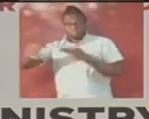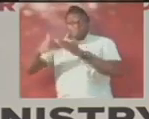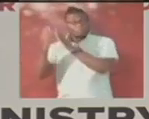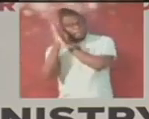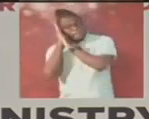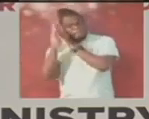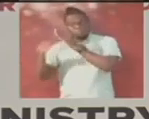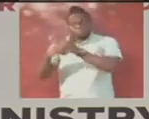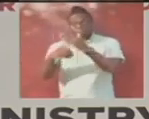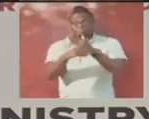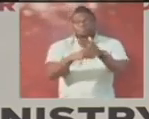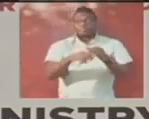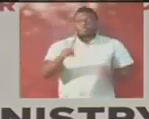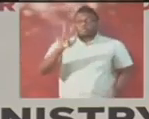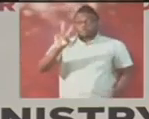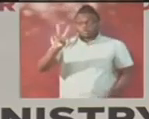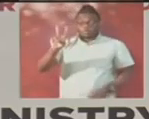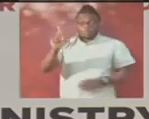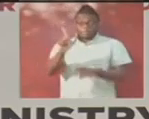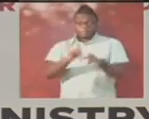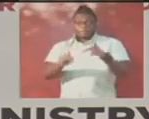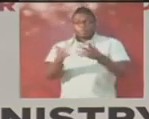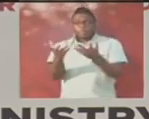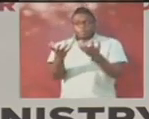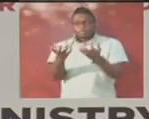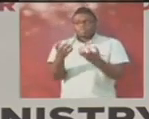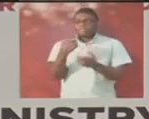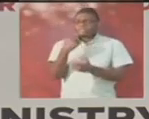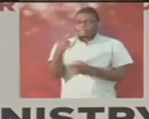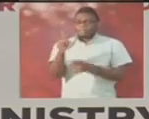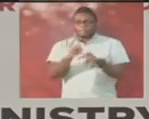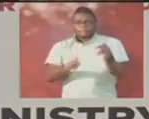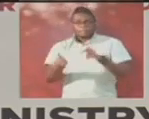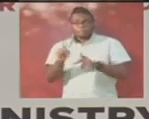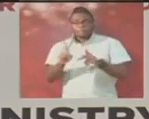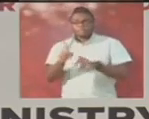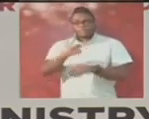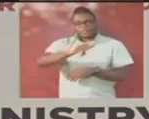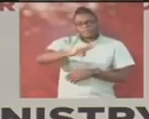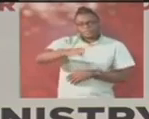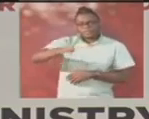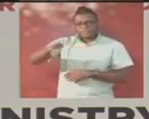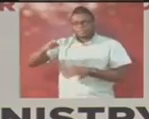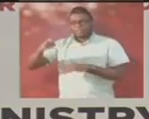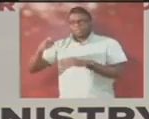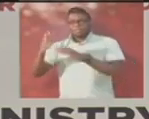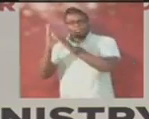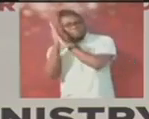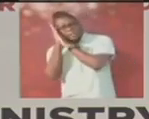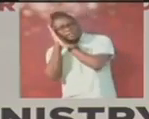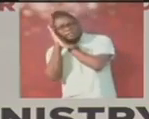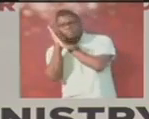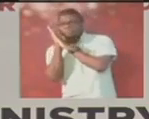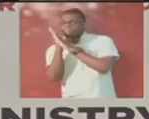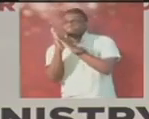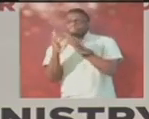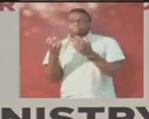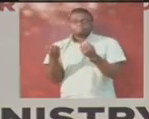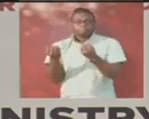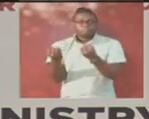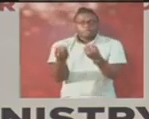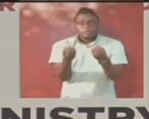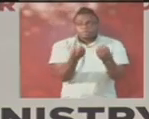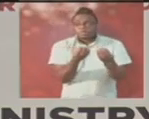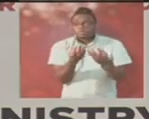of the population that the bed status is dynamic. It is based on a supply-demand equation, and